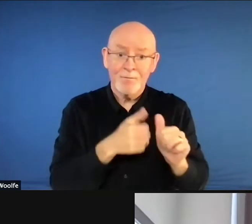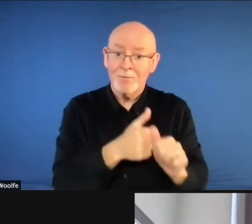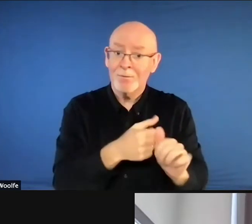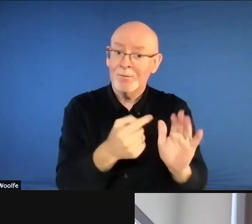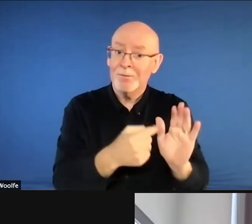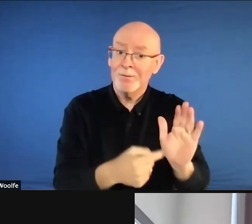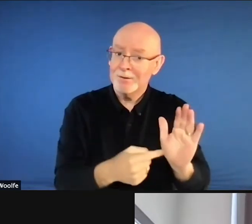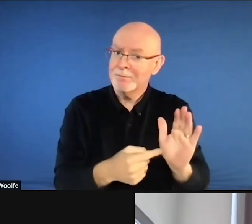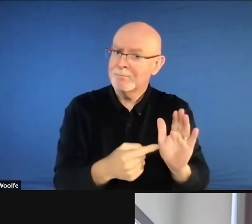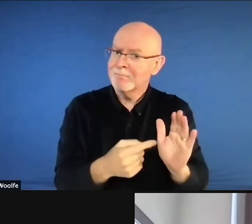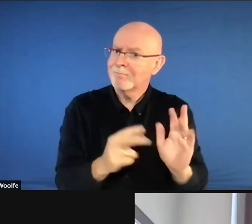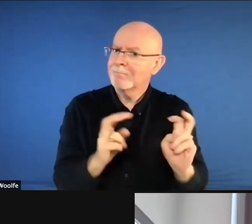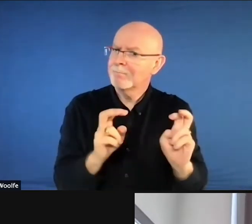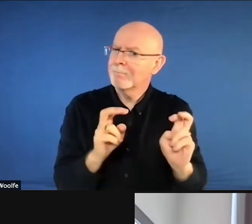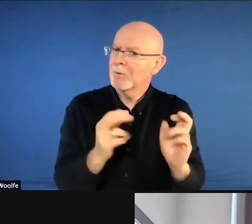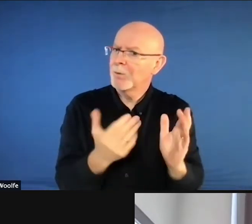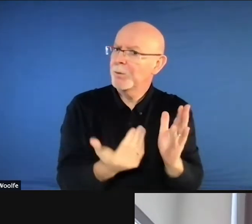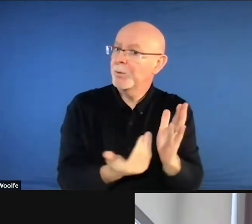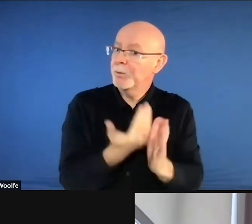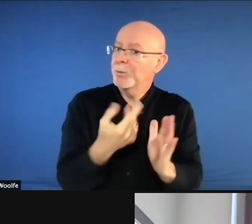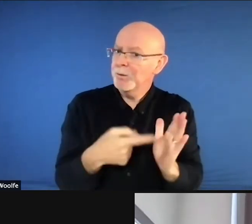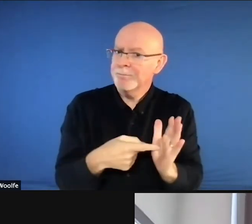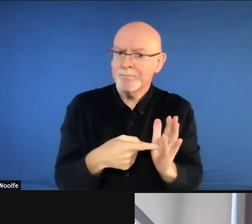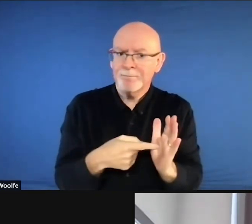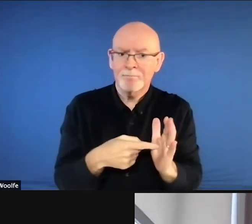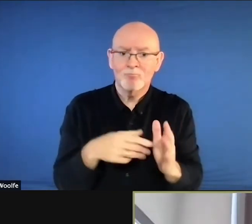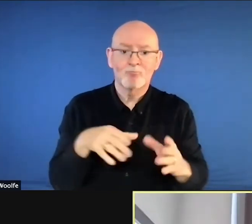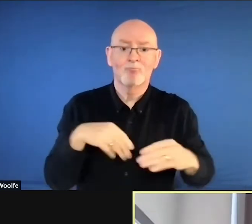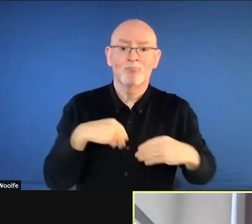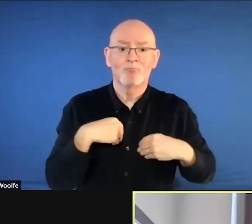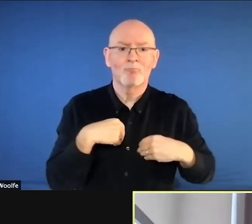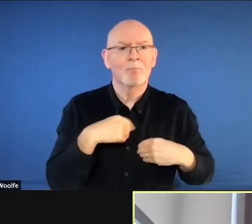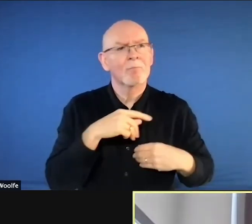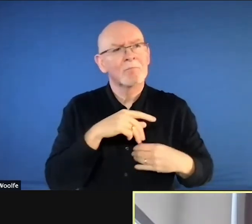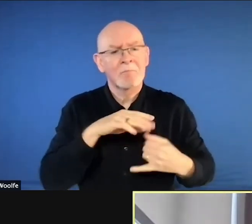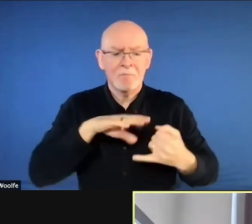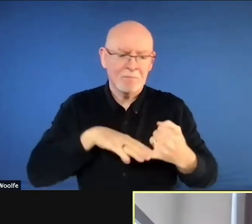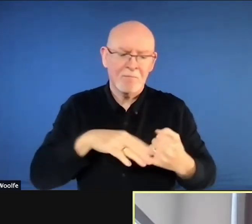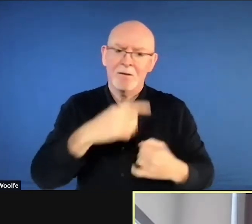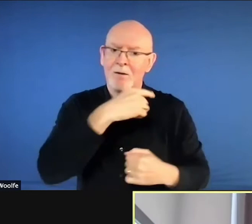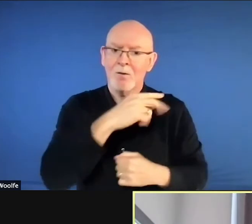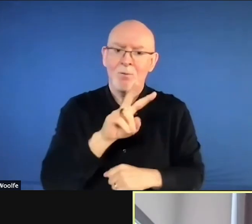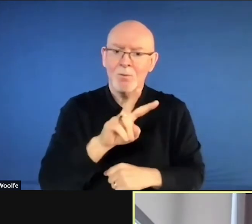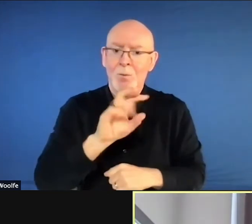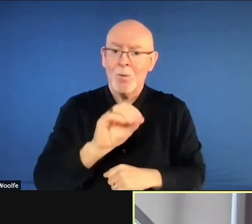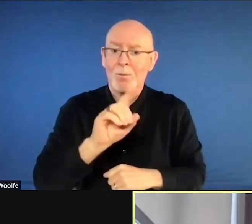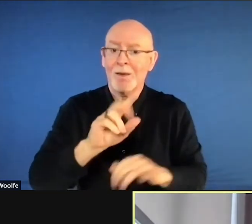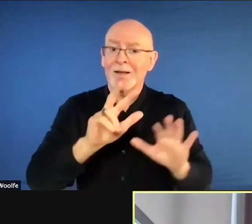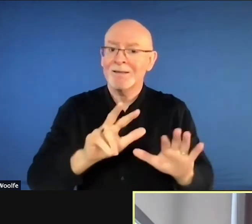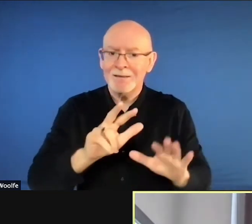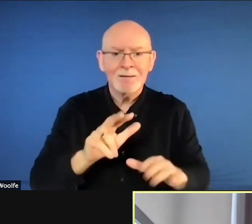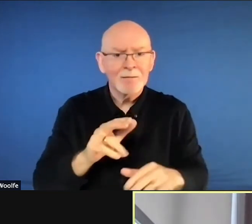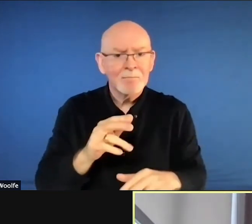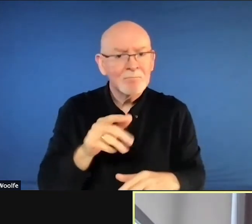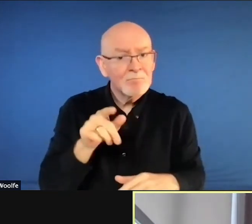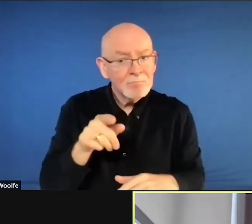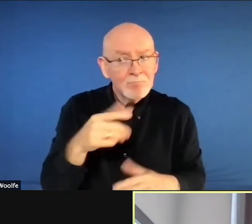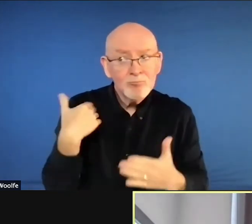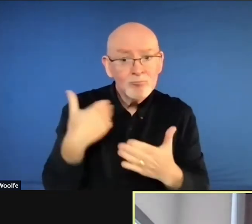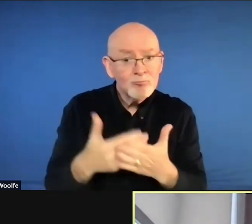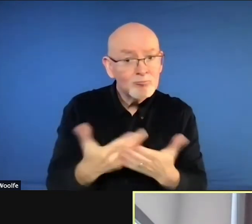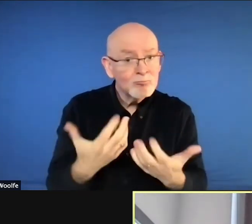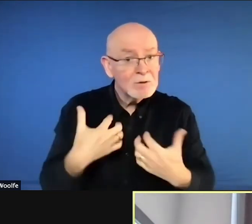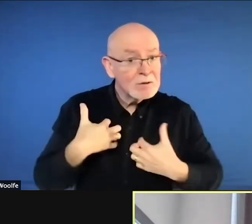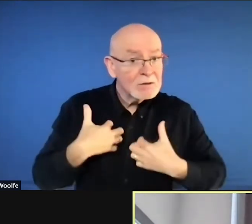in practice? Over to you, Idil. Well, there has been a lot of interest in the Code of Ethics. For instance,